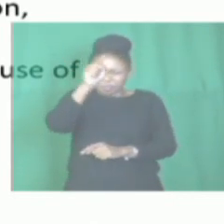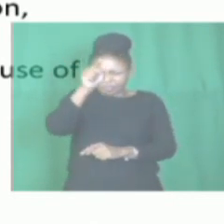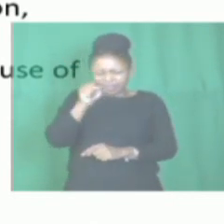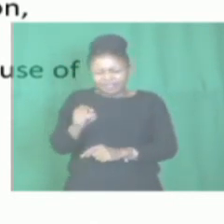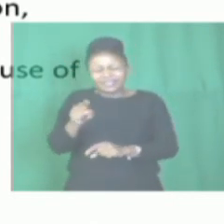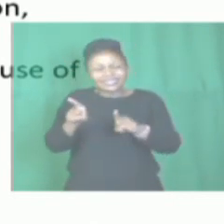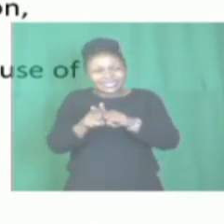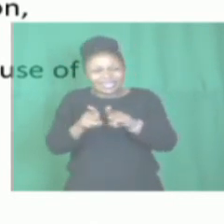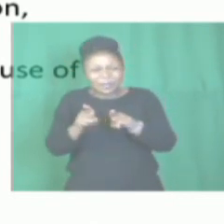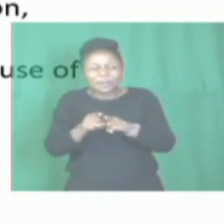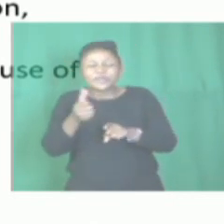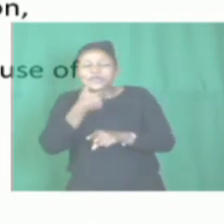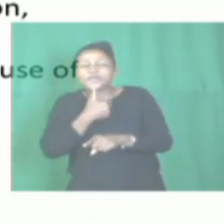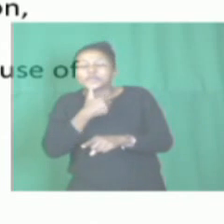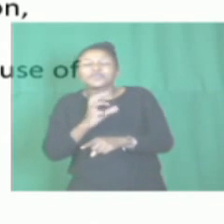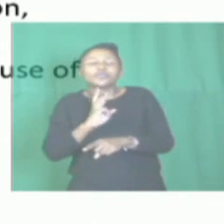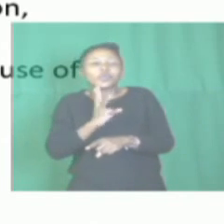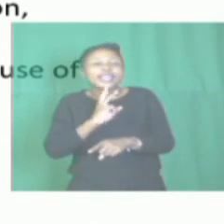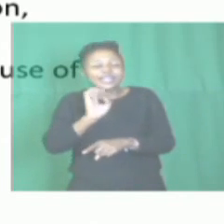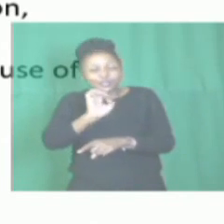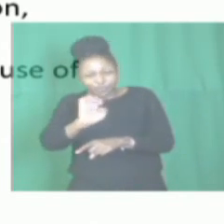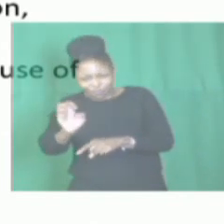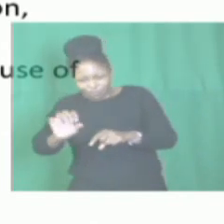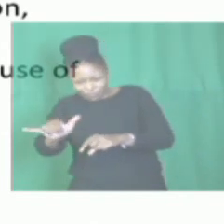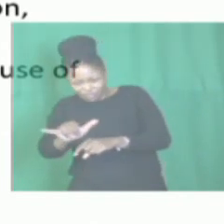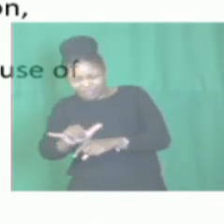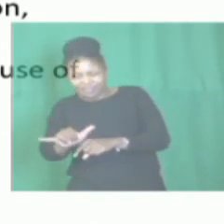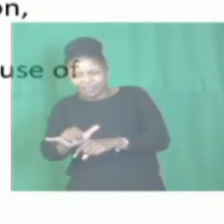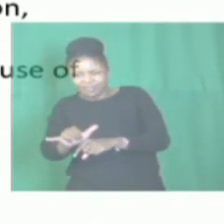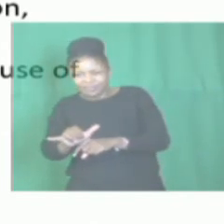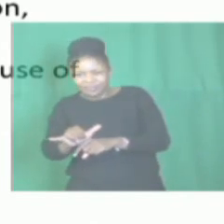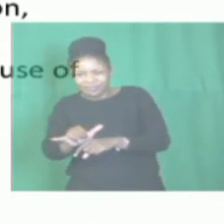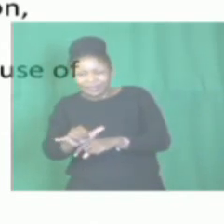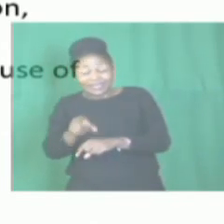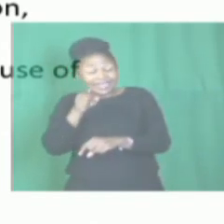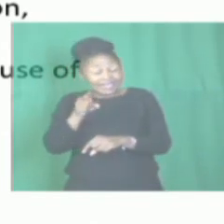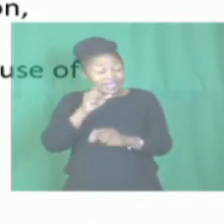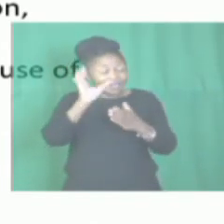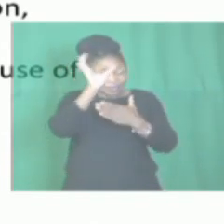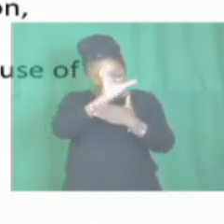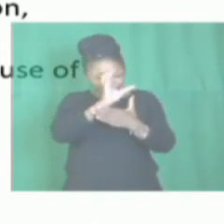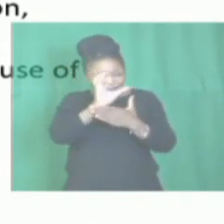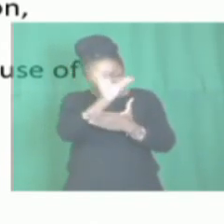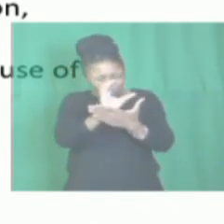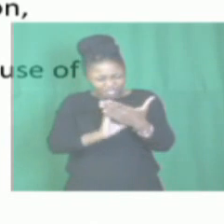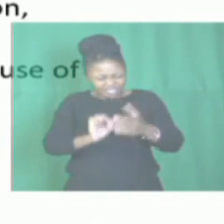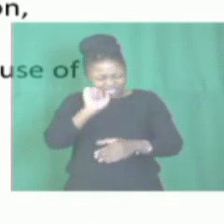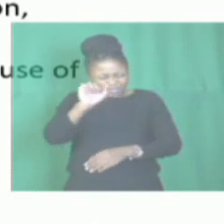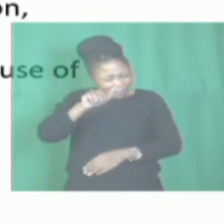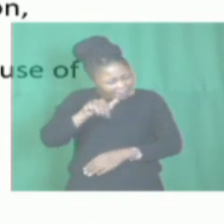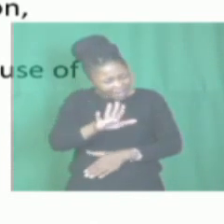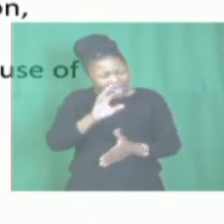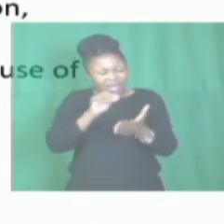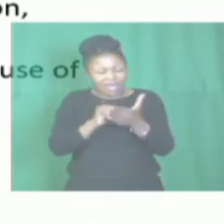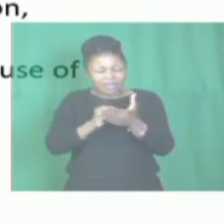Your composition also, dear learner, should have a structure. What do I mean by this? I mean that